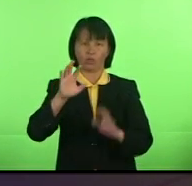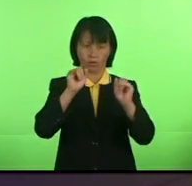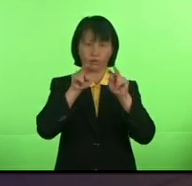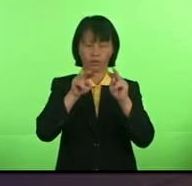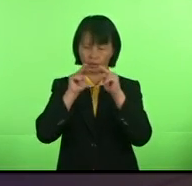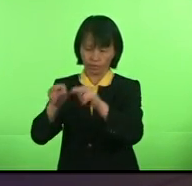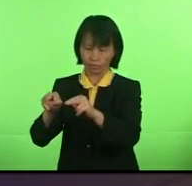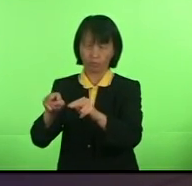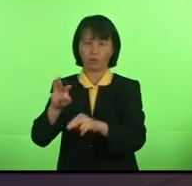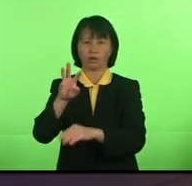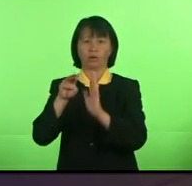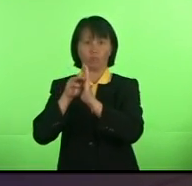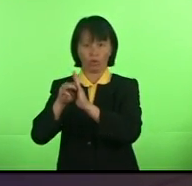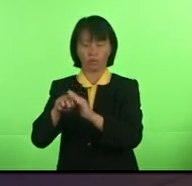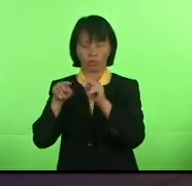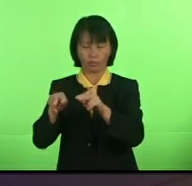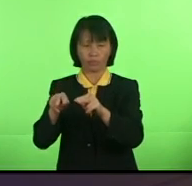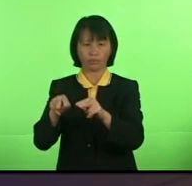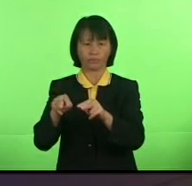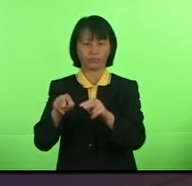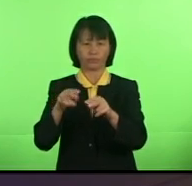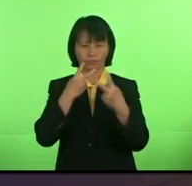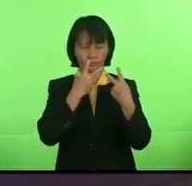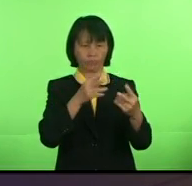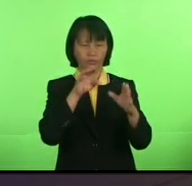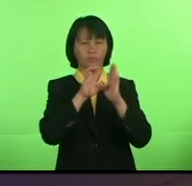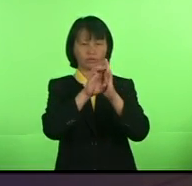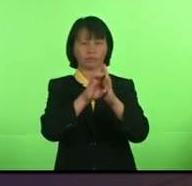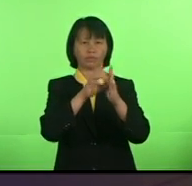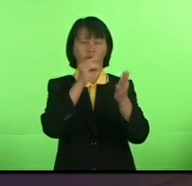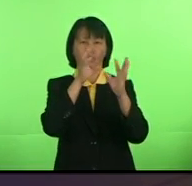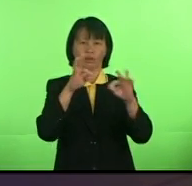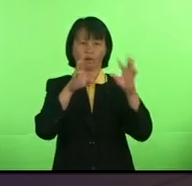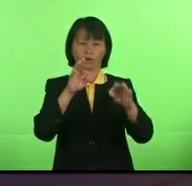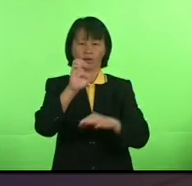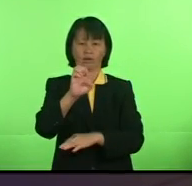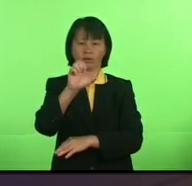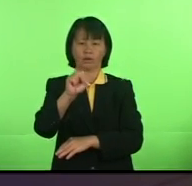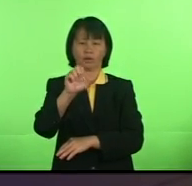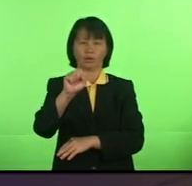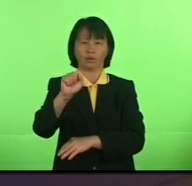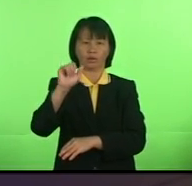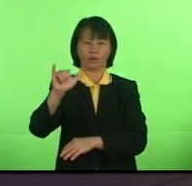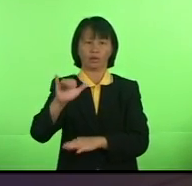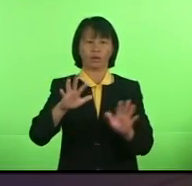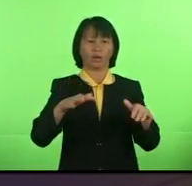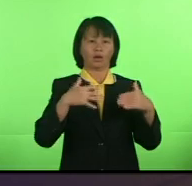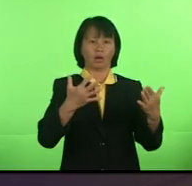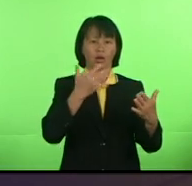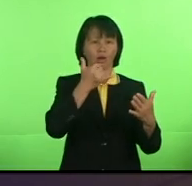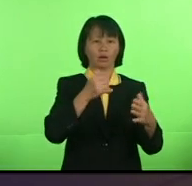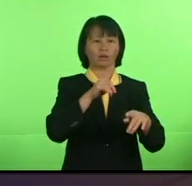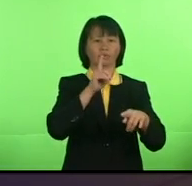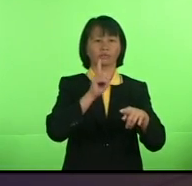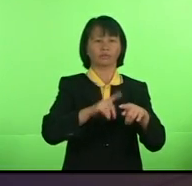you will come across with this essay. Now let's look at the topic, health and healing at your